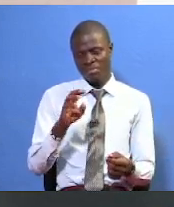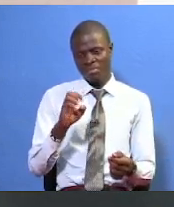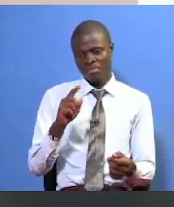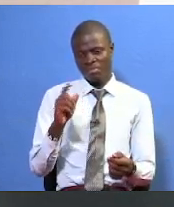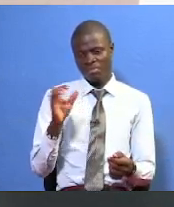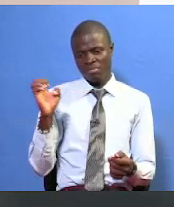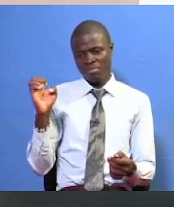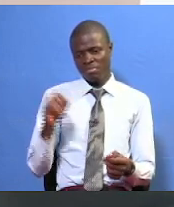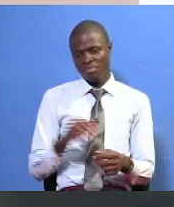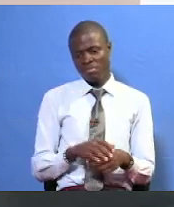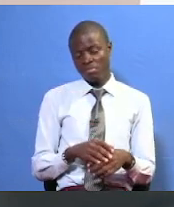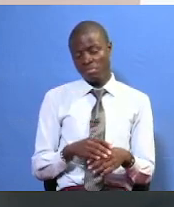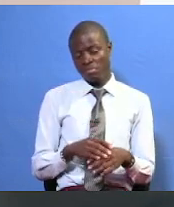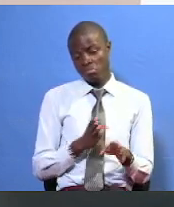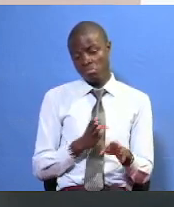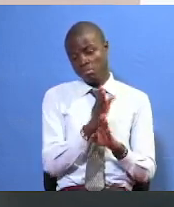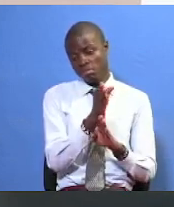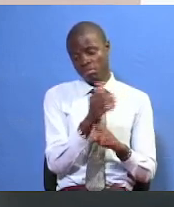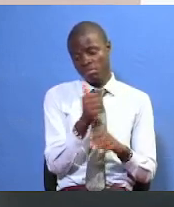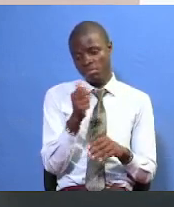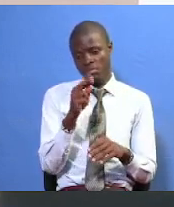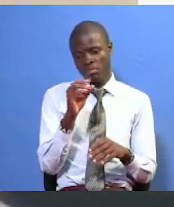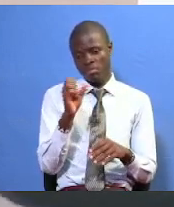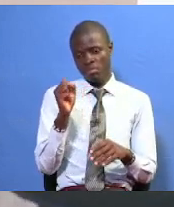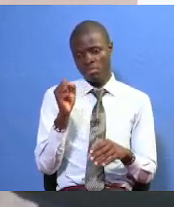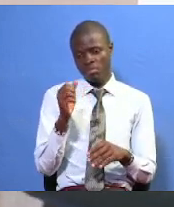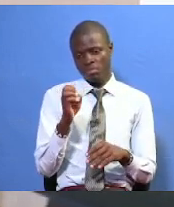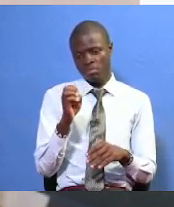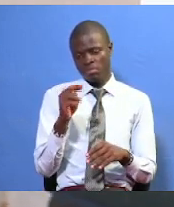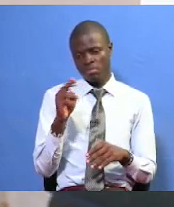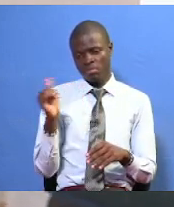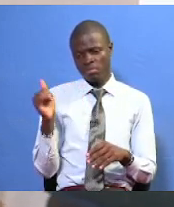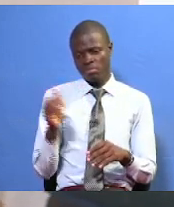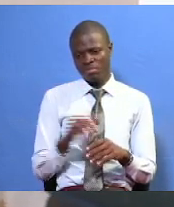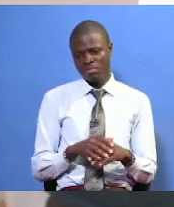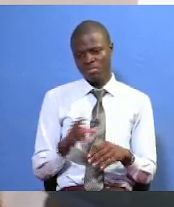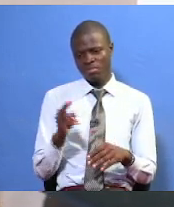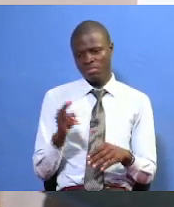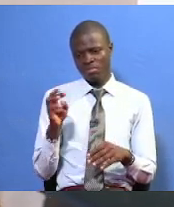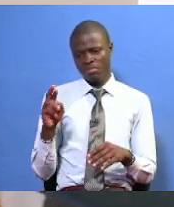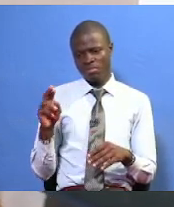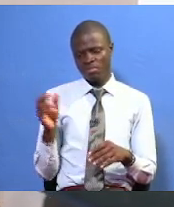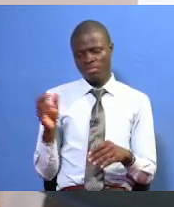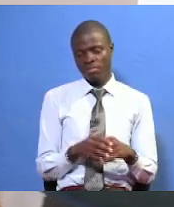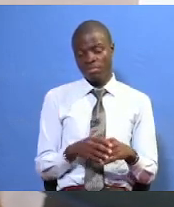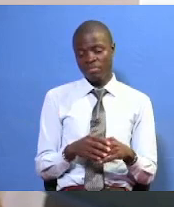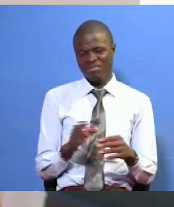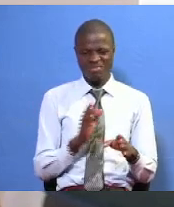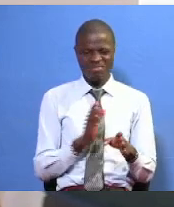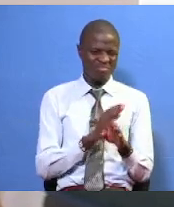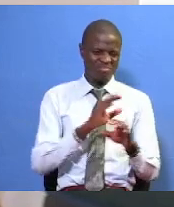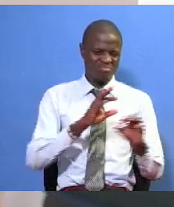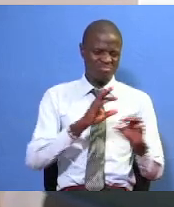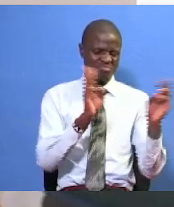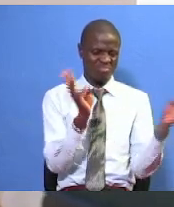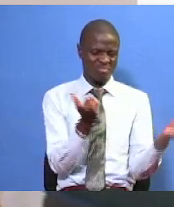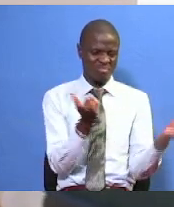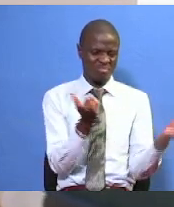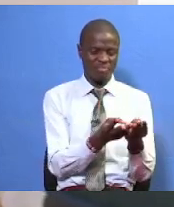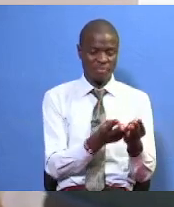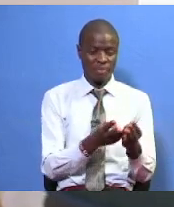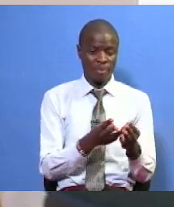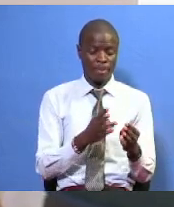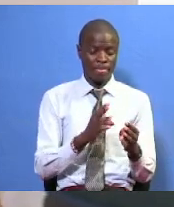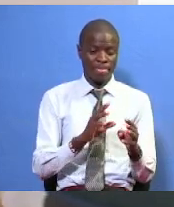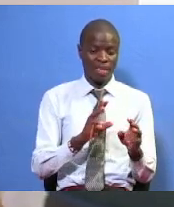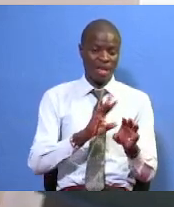great managers like Arsene Wenger, and also distinguished commentators and journalists from around the world. I have covered 3